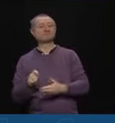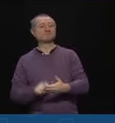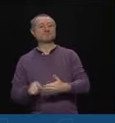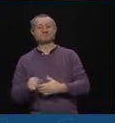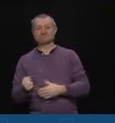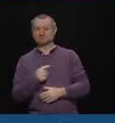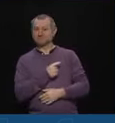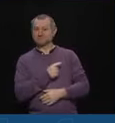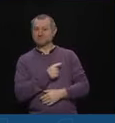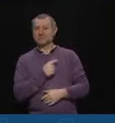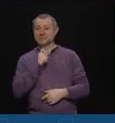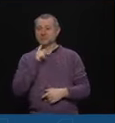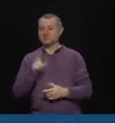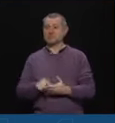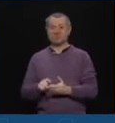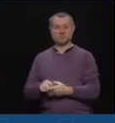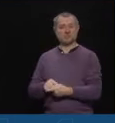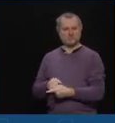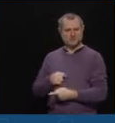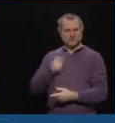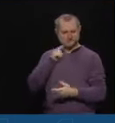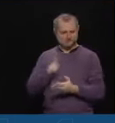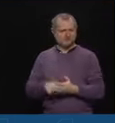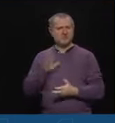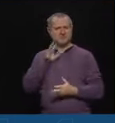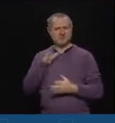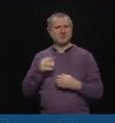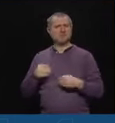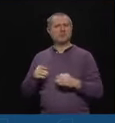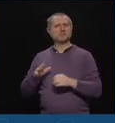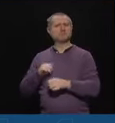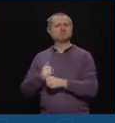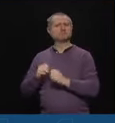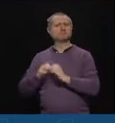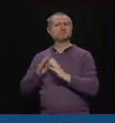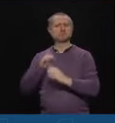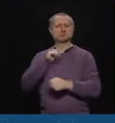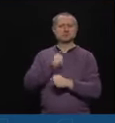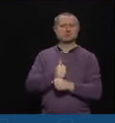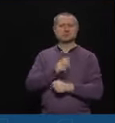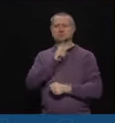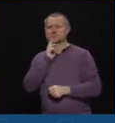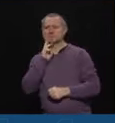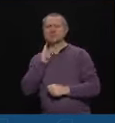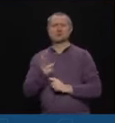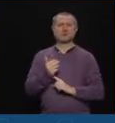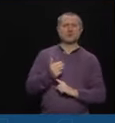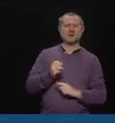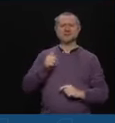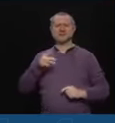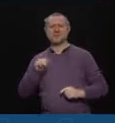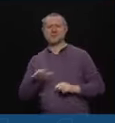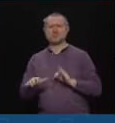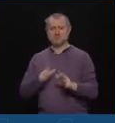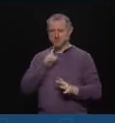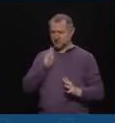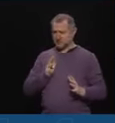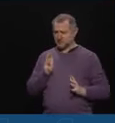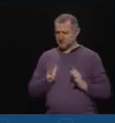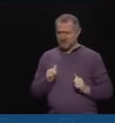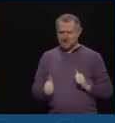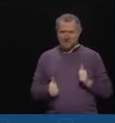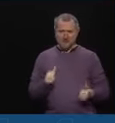more restaurants and hotels coming and spas. I mean, you're getting pretty fancy here, having spas and everything. I might have to check in